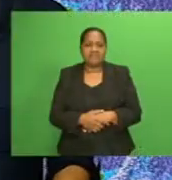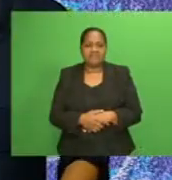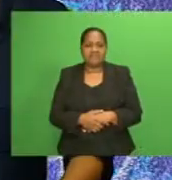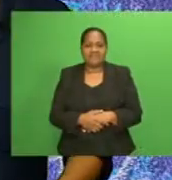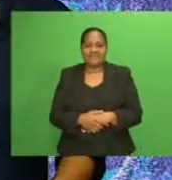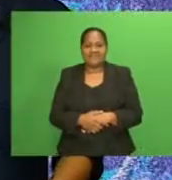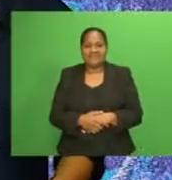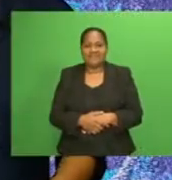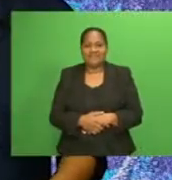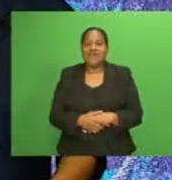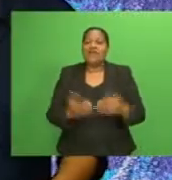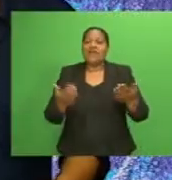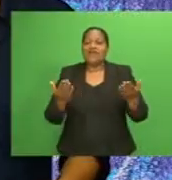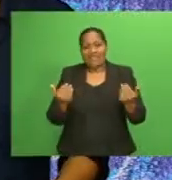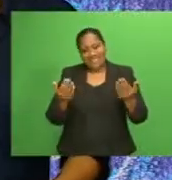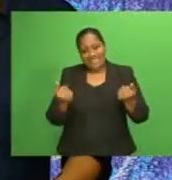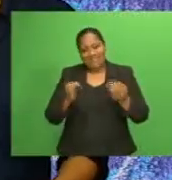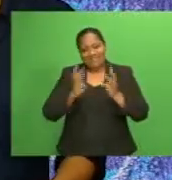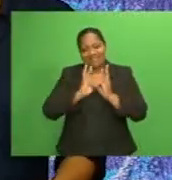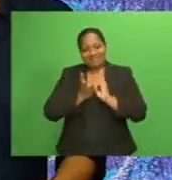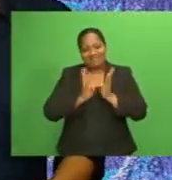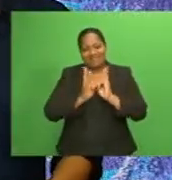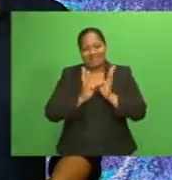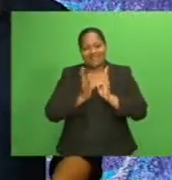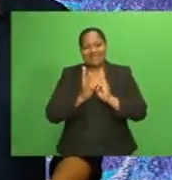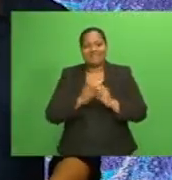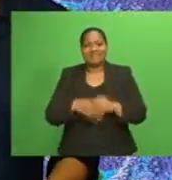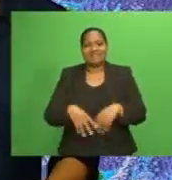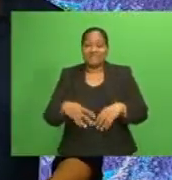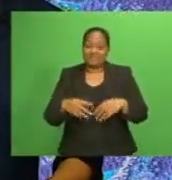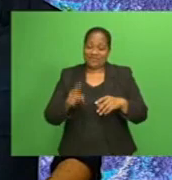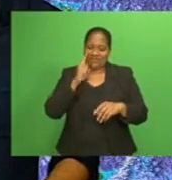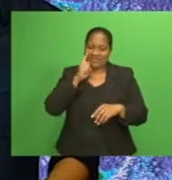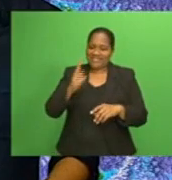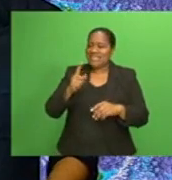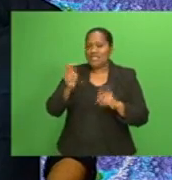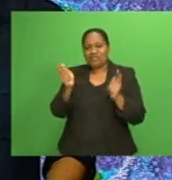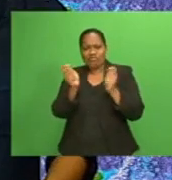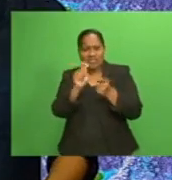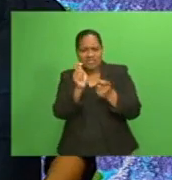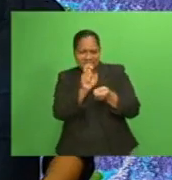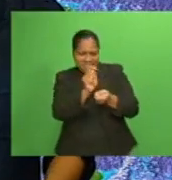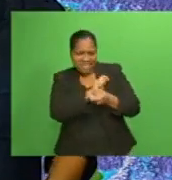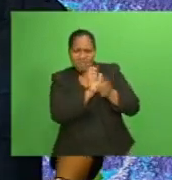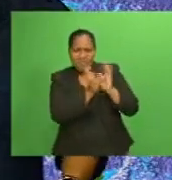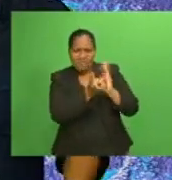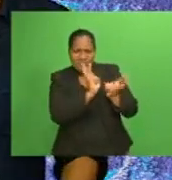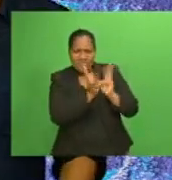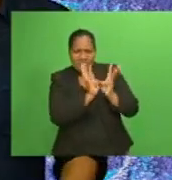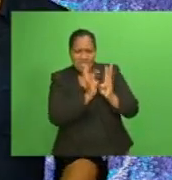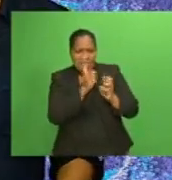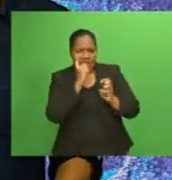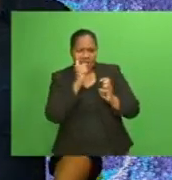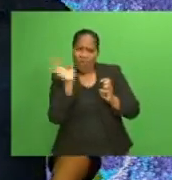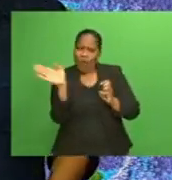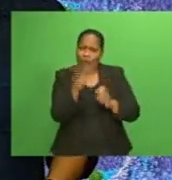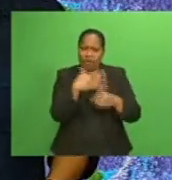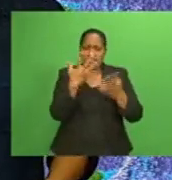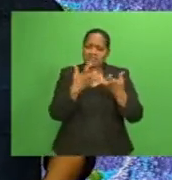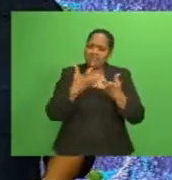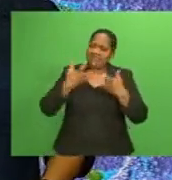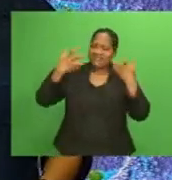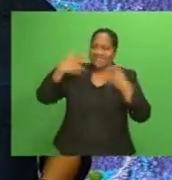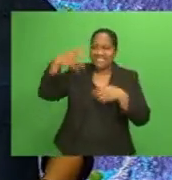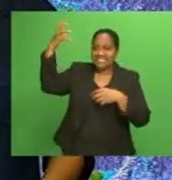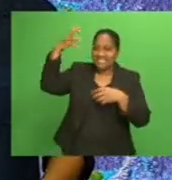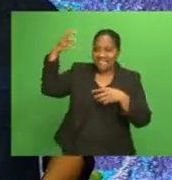Konbawa and welcome to the weather world. We have witnessed a few changes in the weather system. While it's all smiley sunshine at one